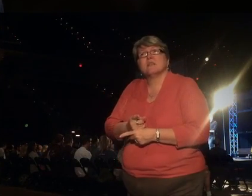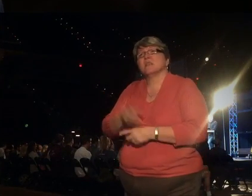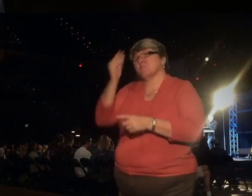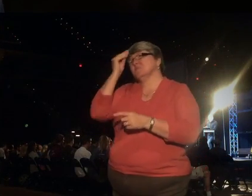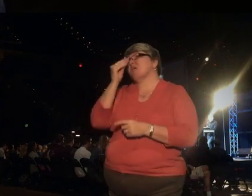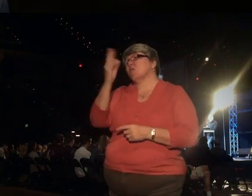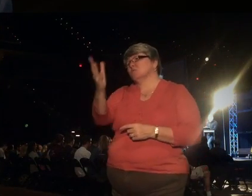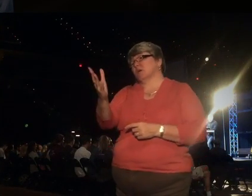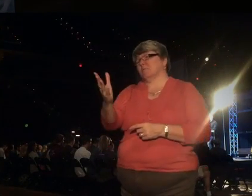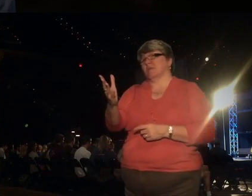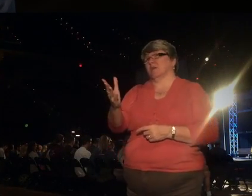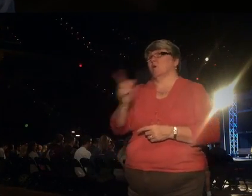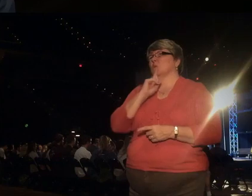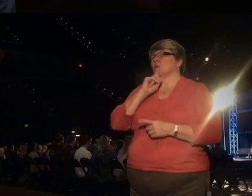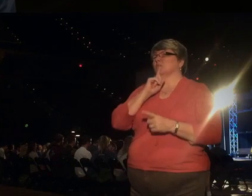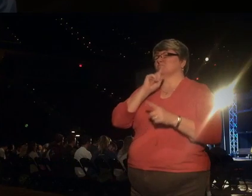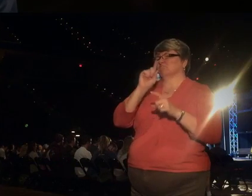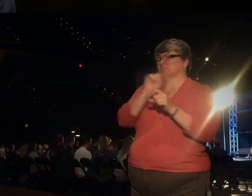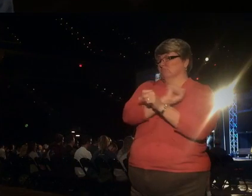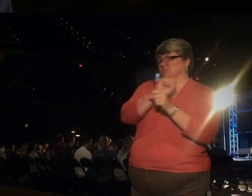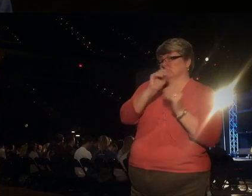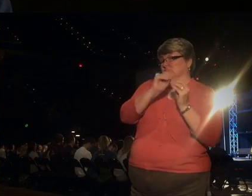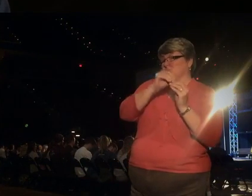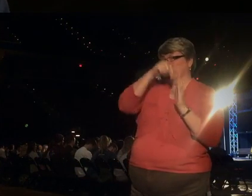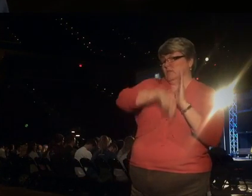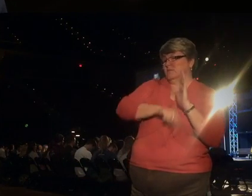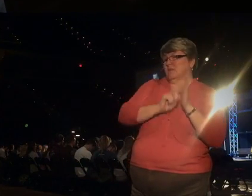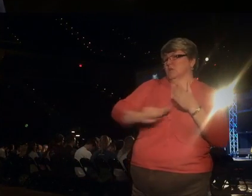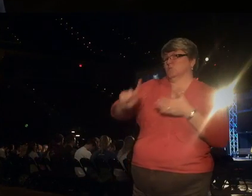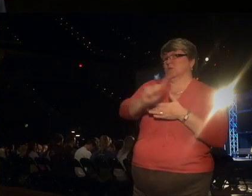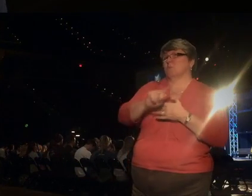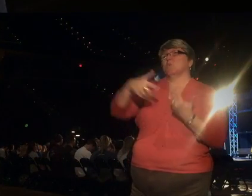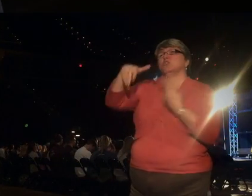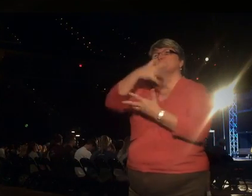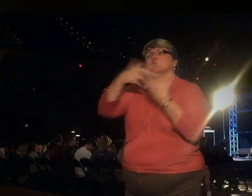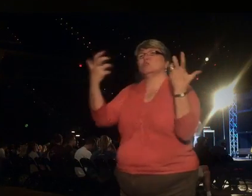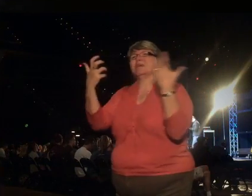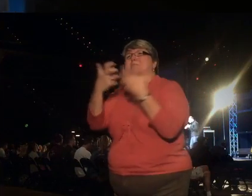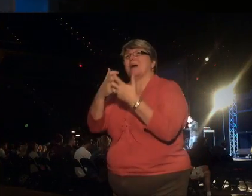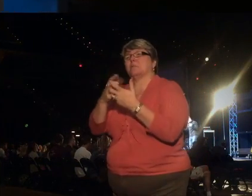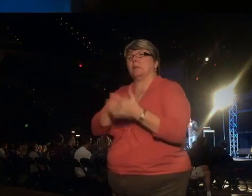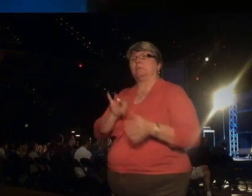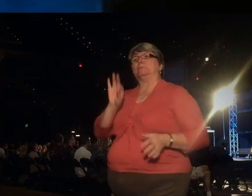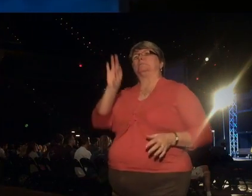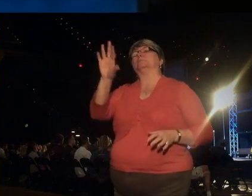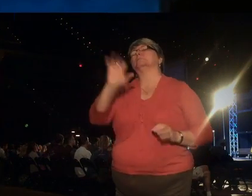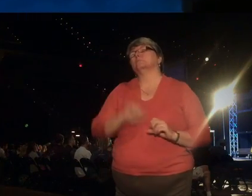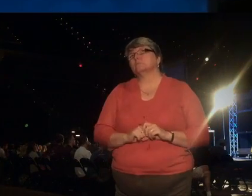more next week, but with that socially compatible piece, let me just throw this out there.